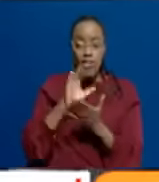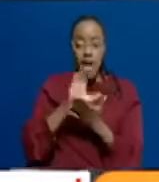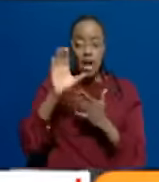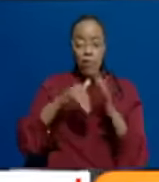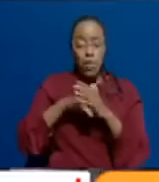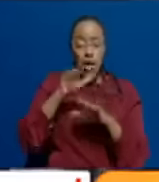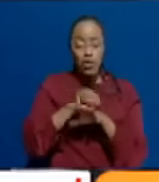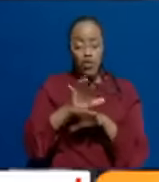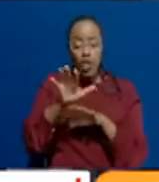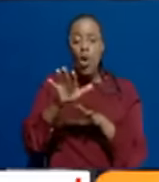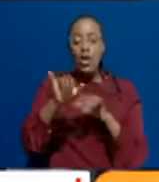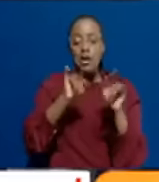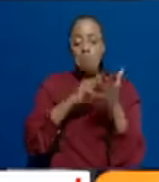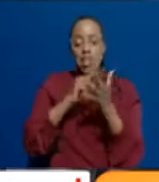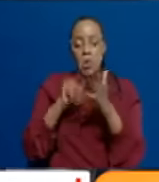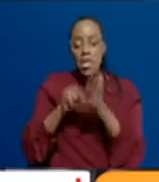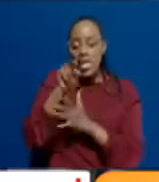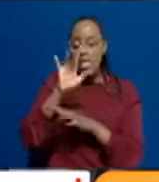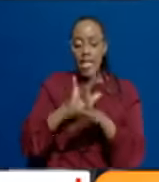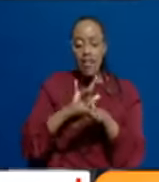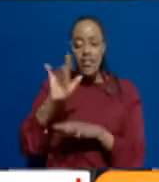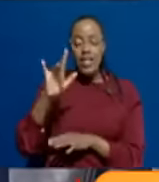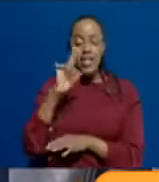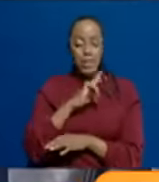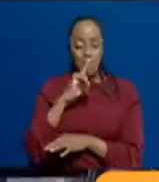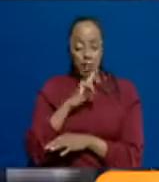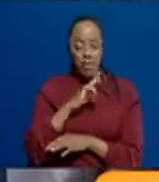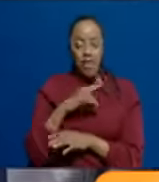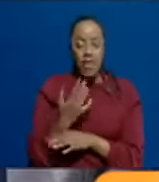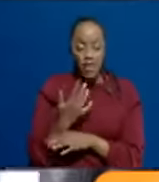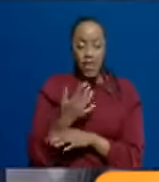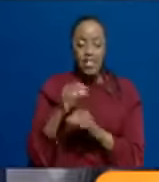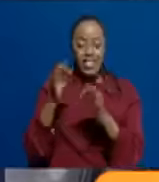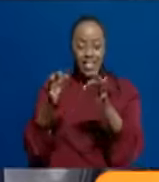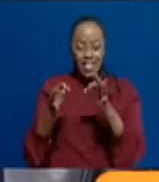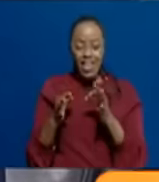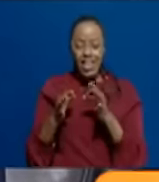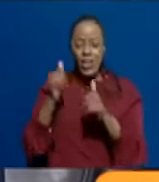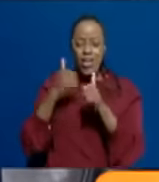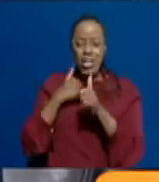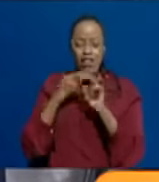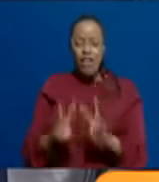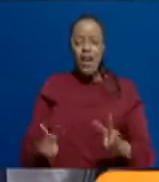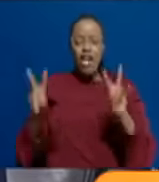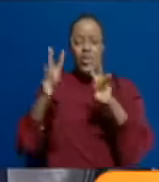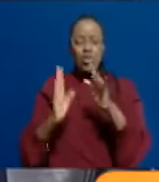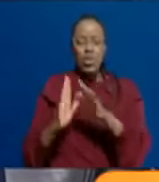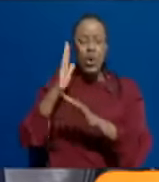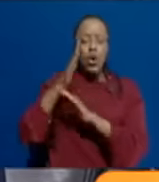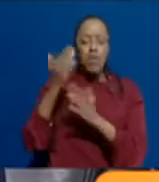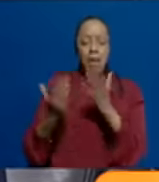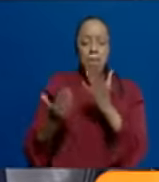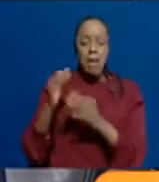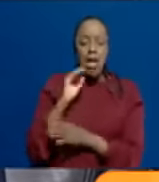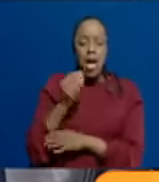outflows. And that affected the exchange rate, and because there was already an overvaluation, maybe